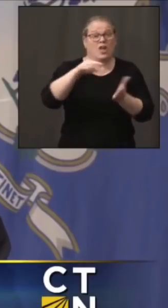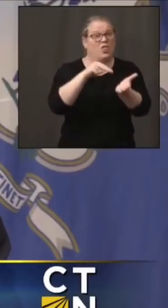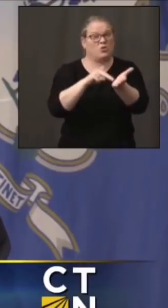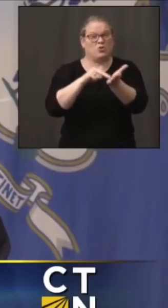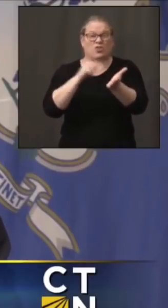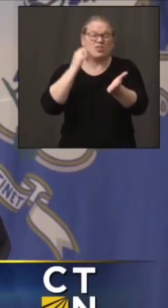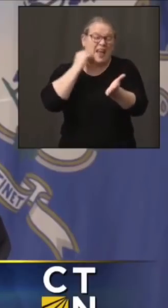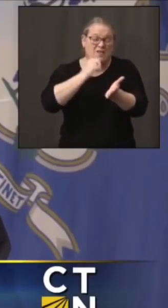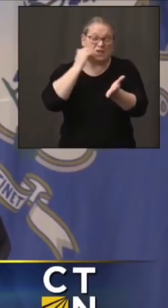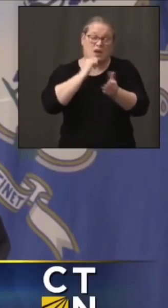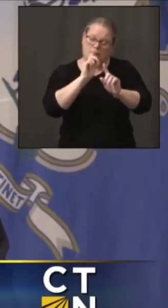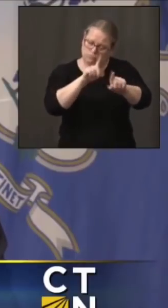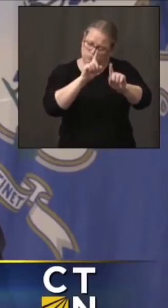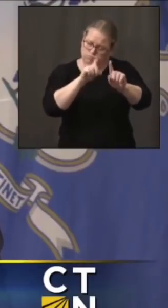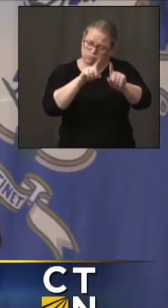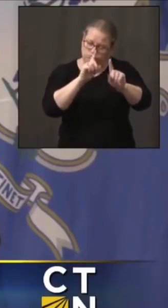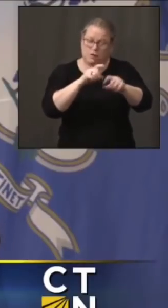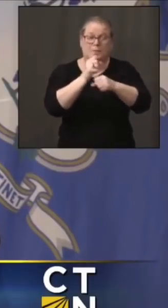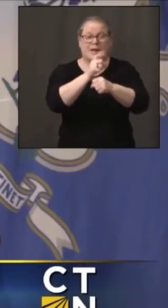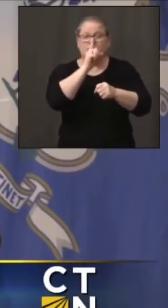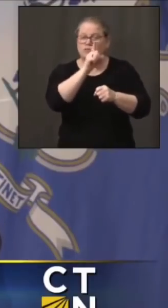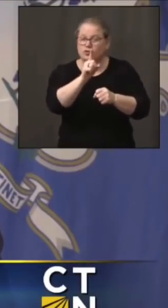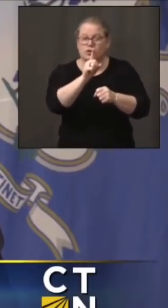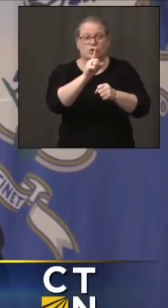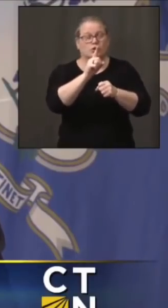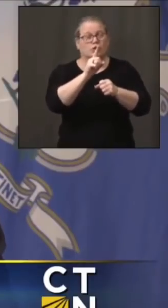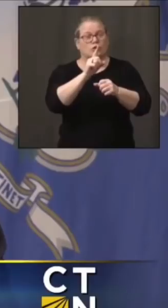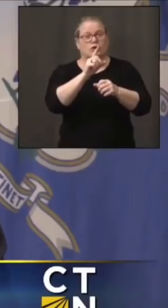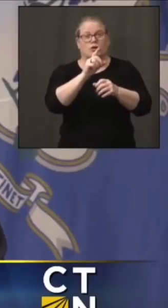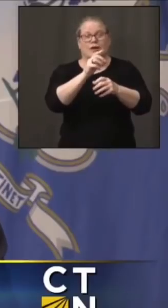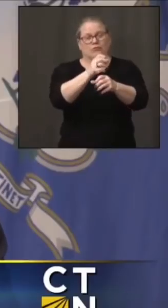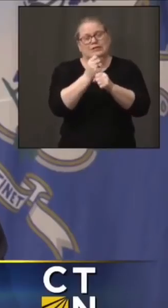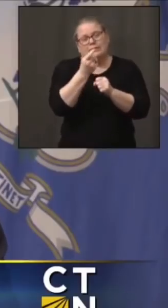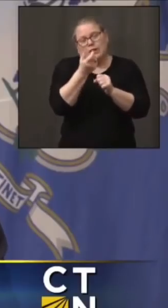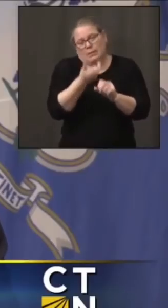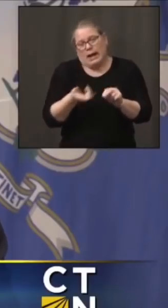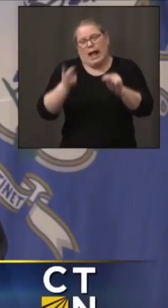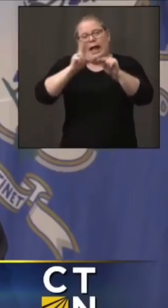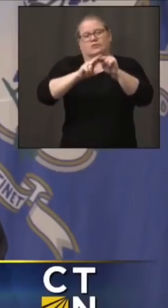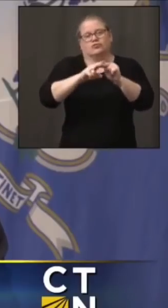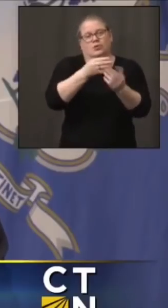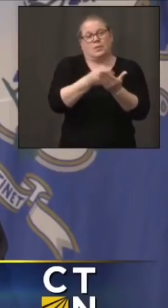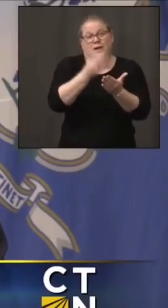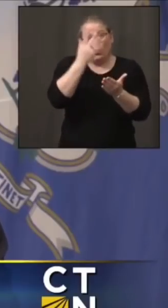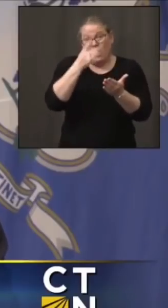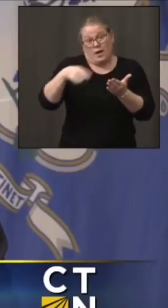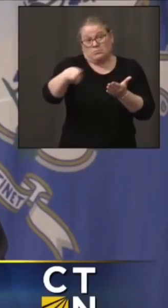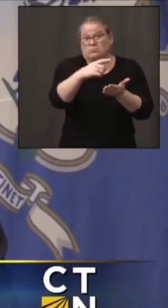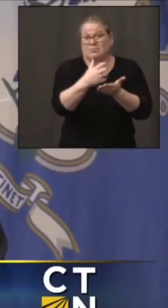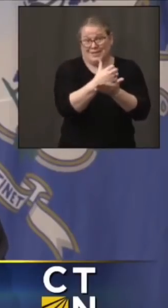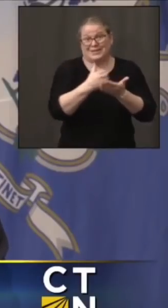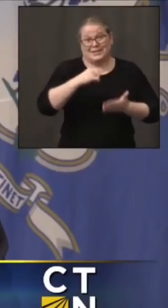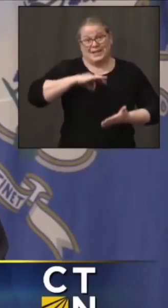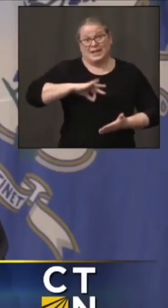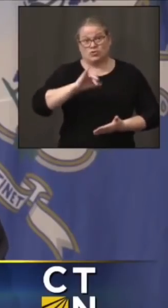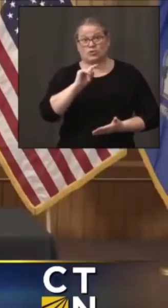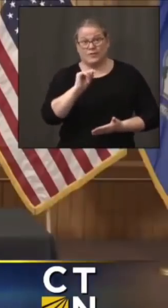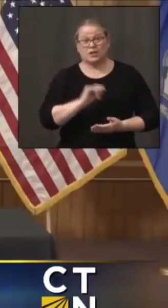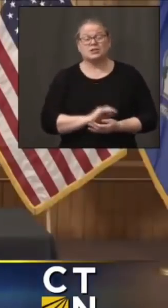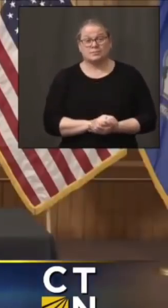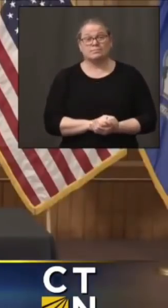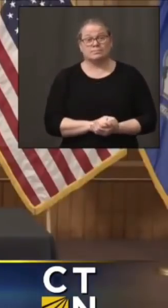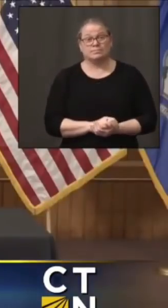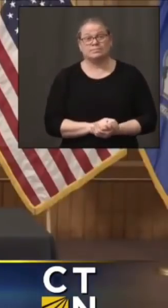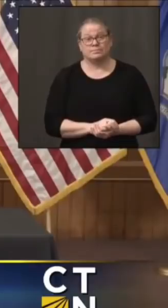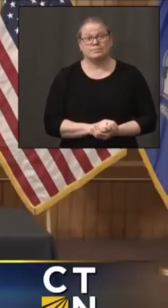every day, and making sure that they receive a little extra compensation because they've deserved it. And one of the